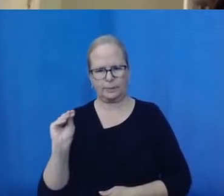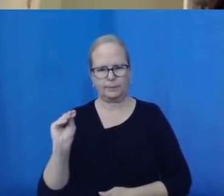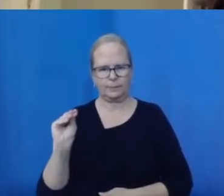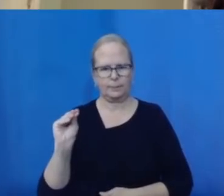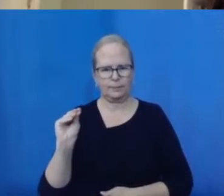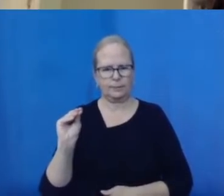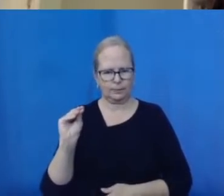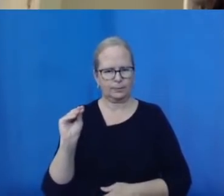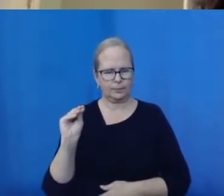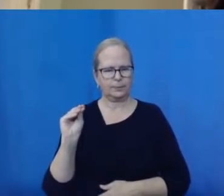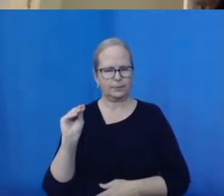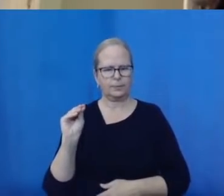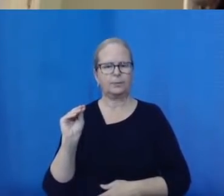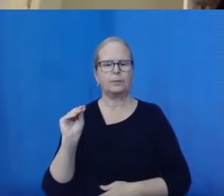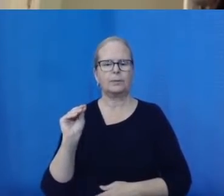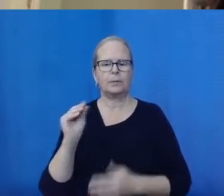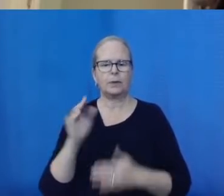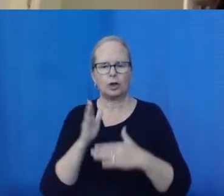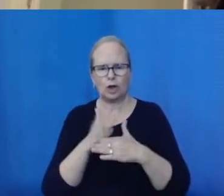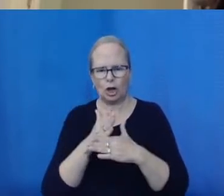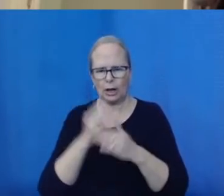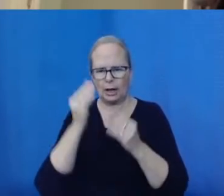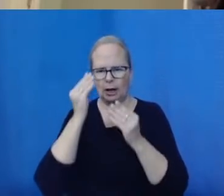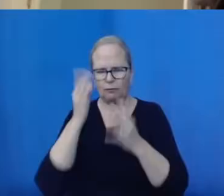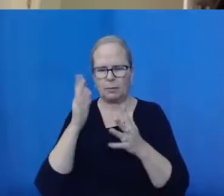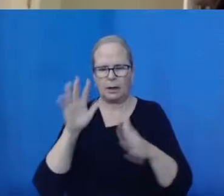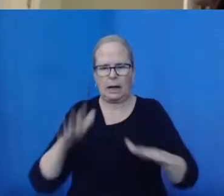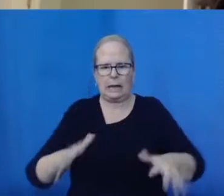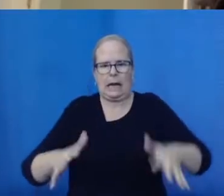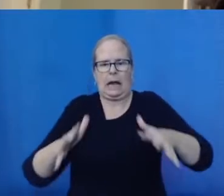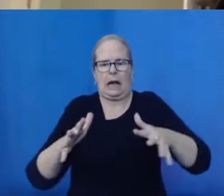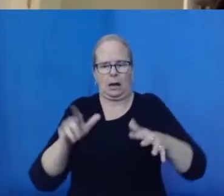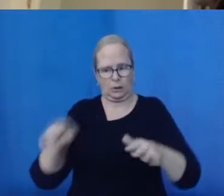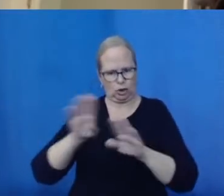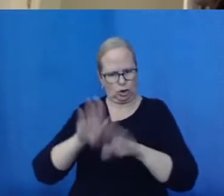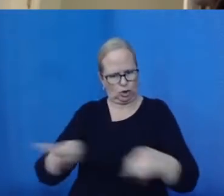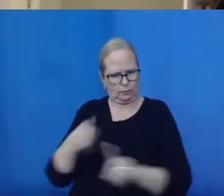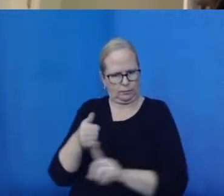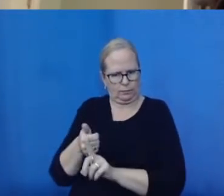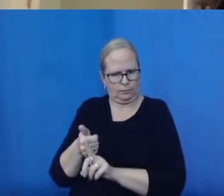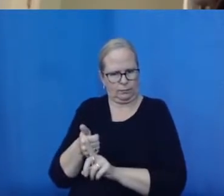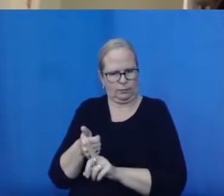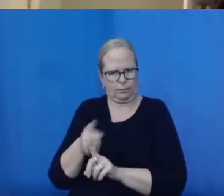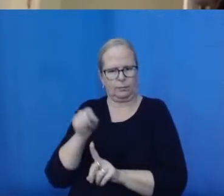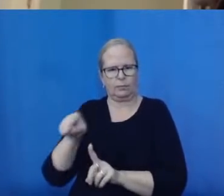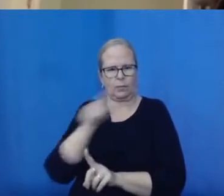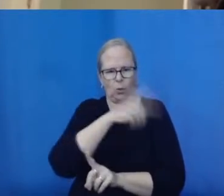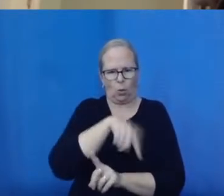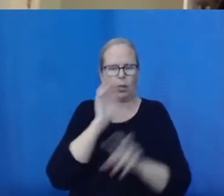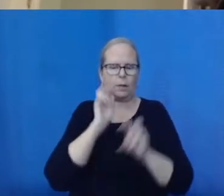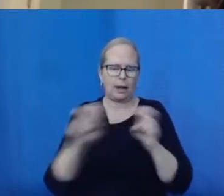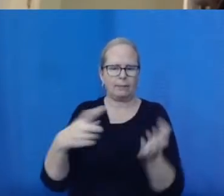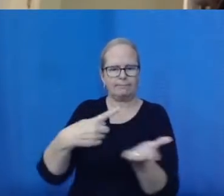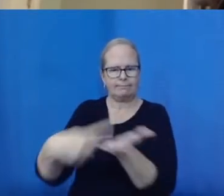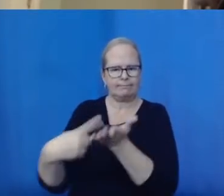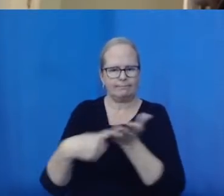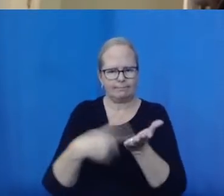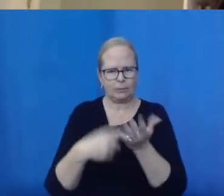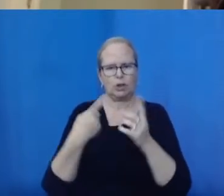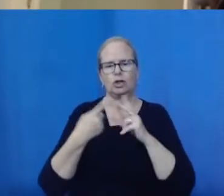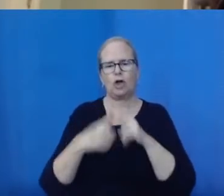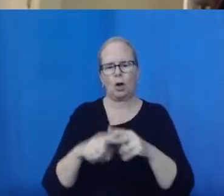maybe starting with you, Dr. Bozhenko. Thanks, Michelle. You made me cry at the beginning. It's so